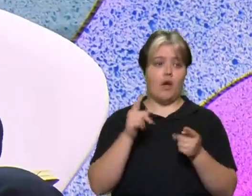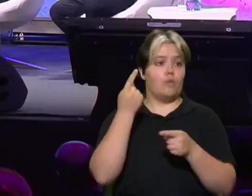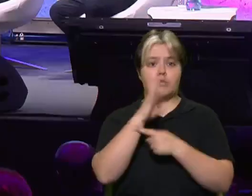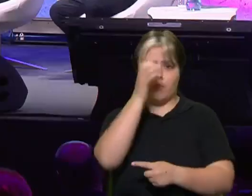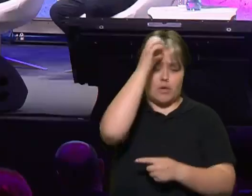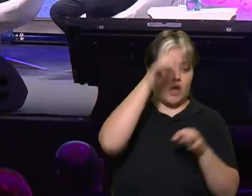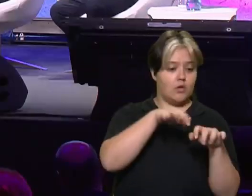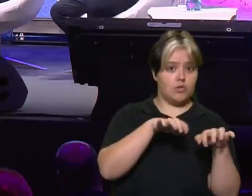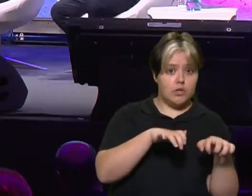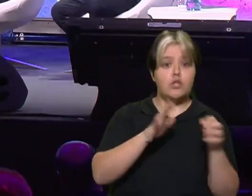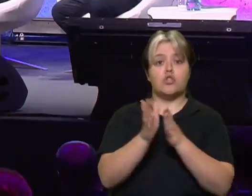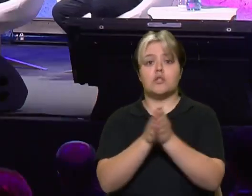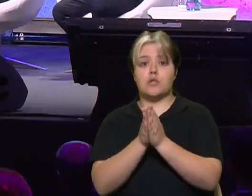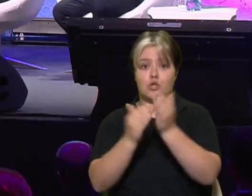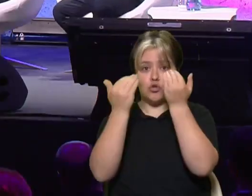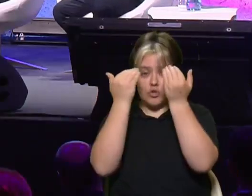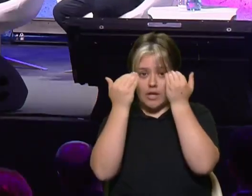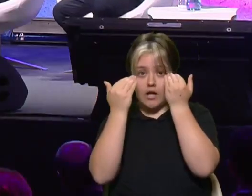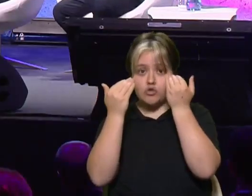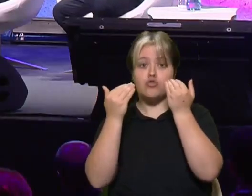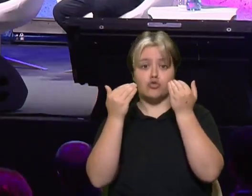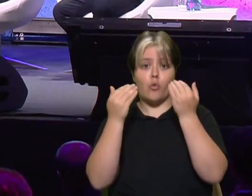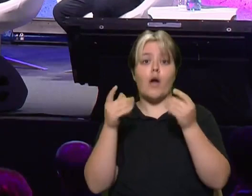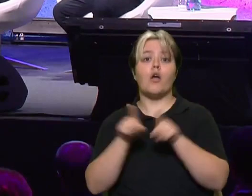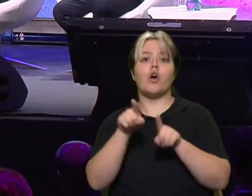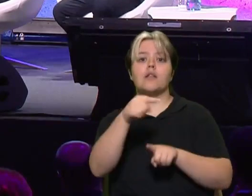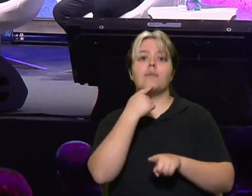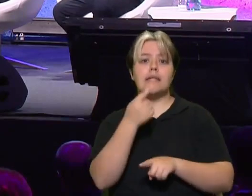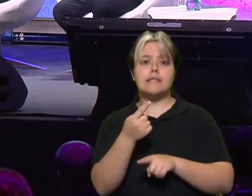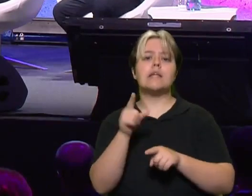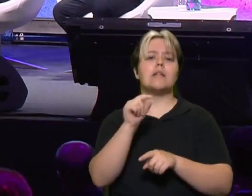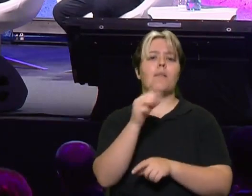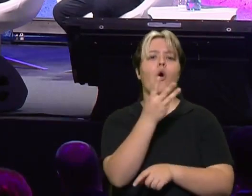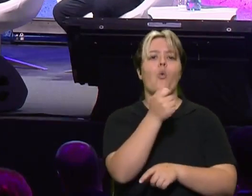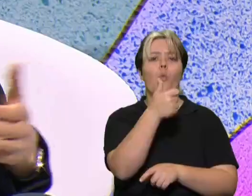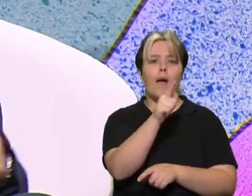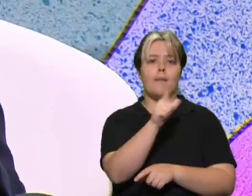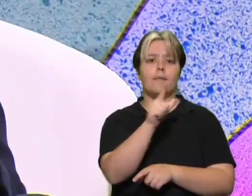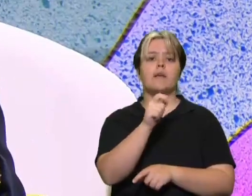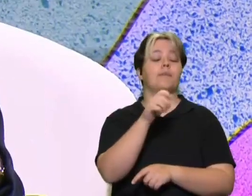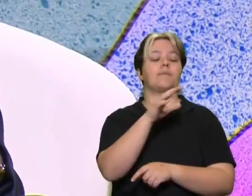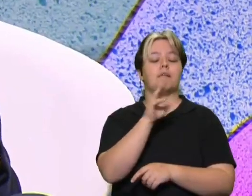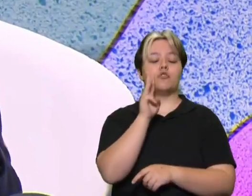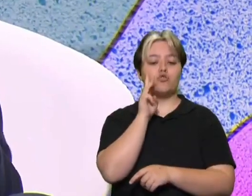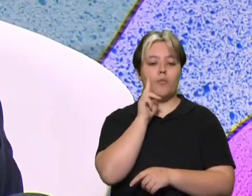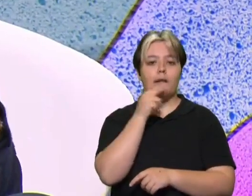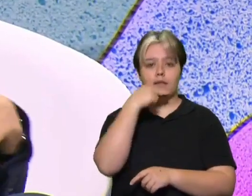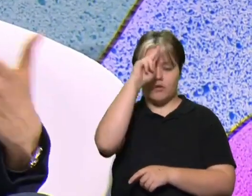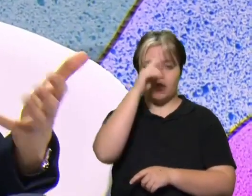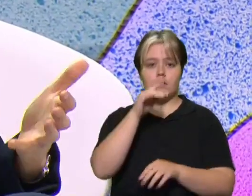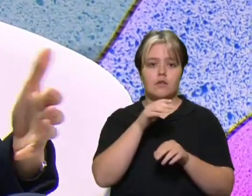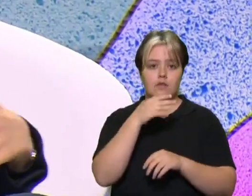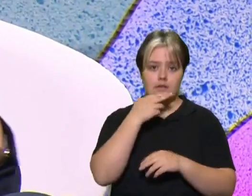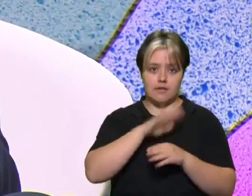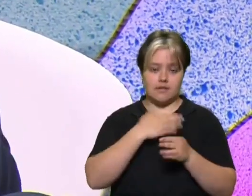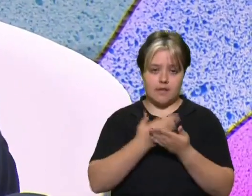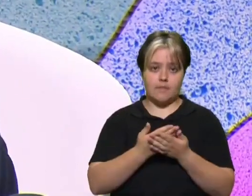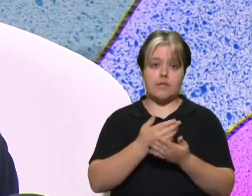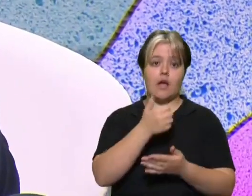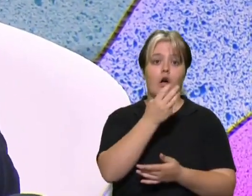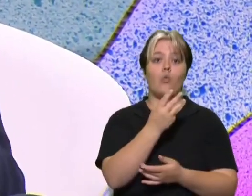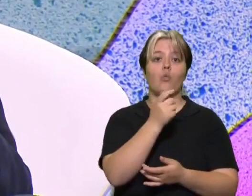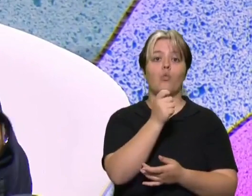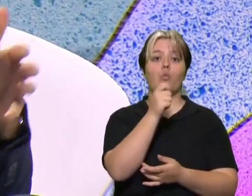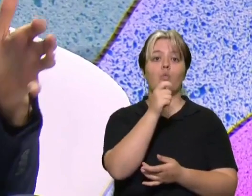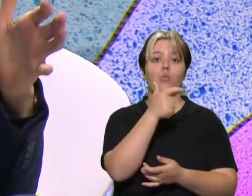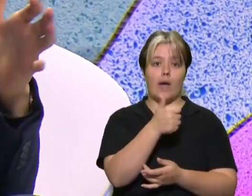strategies, like AI, using data processing, as you mentioned, Web 3.0, will impact the citizen.